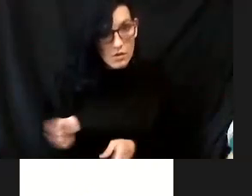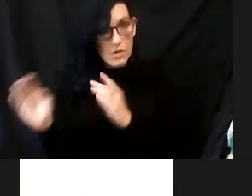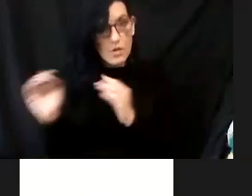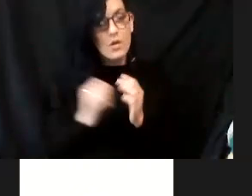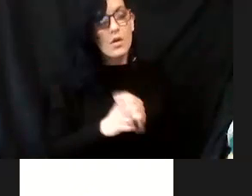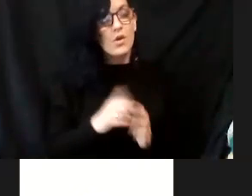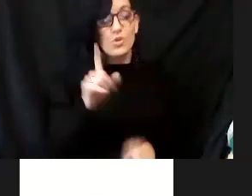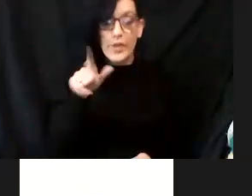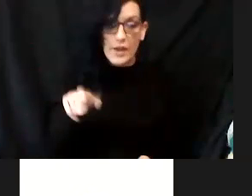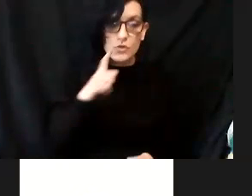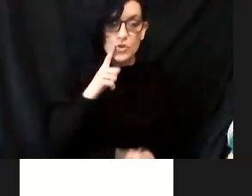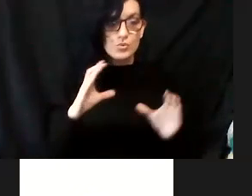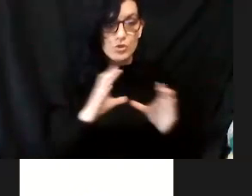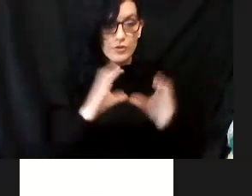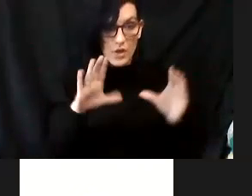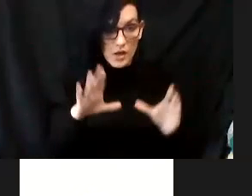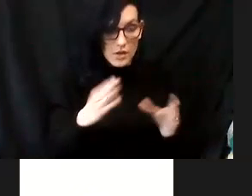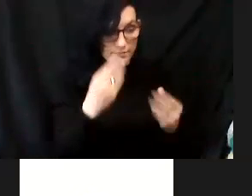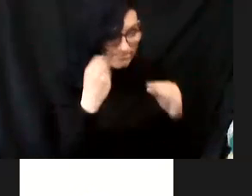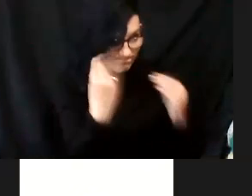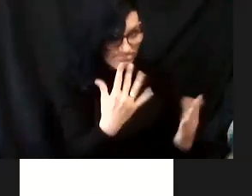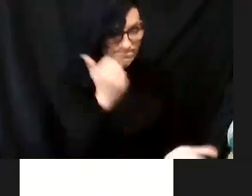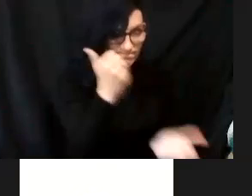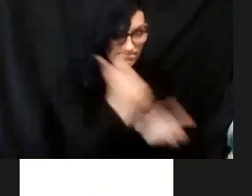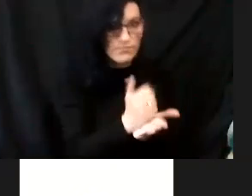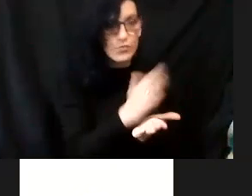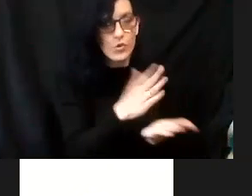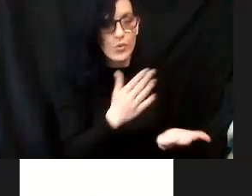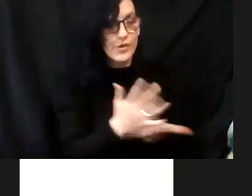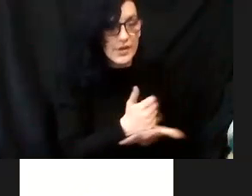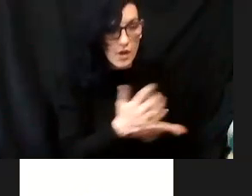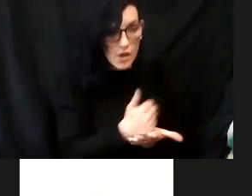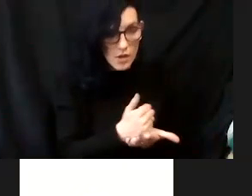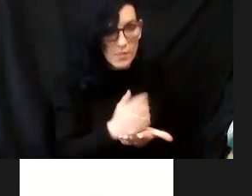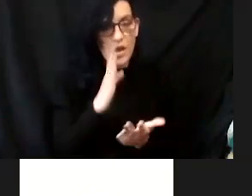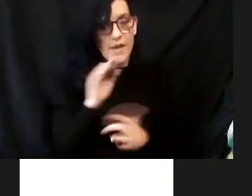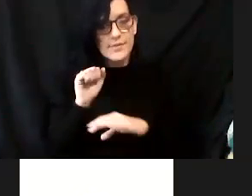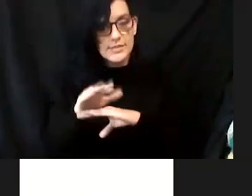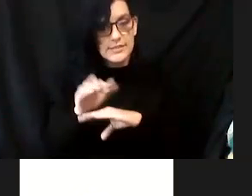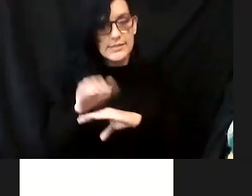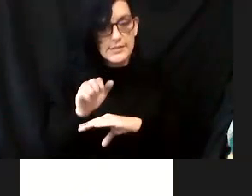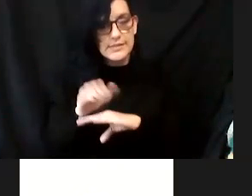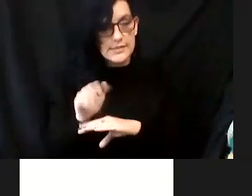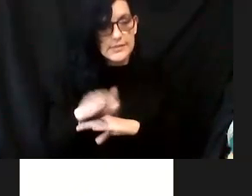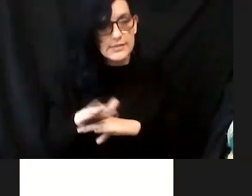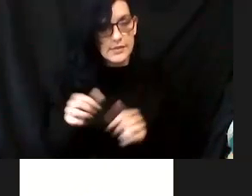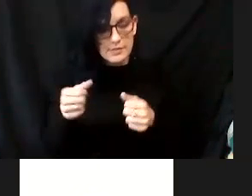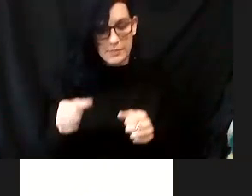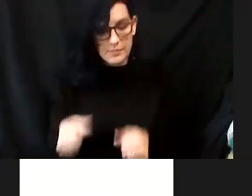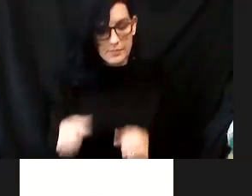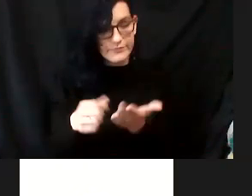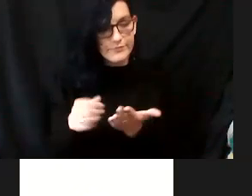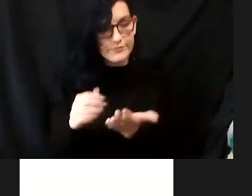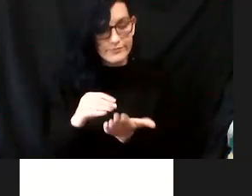make sure that you submit a certain paperwork every year. But that's a great way to get your payment lowered.